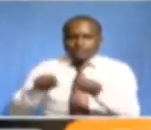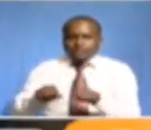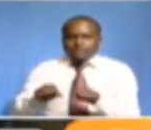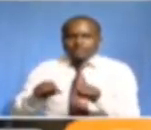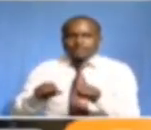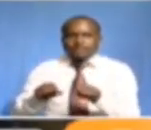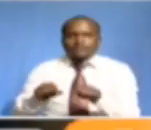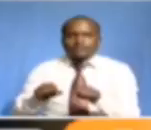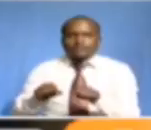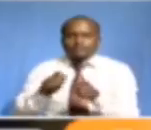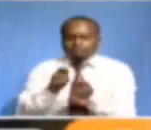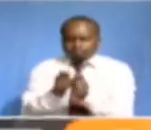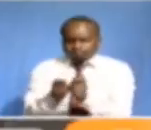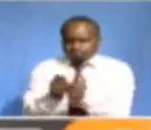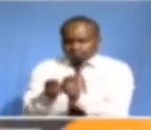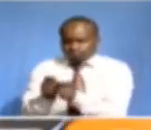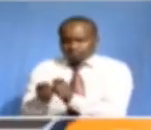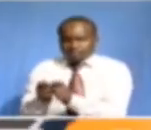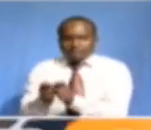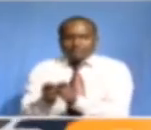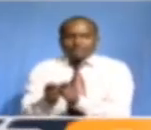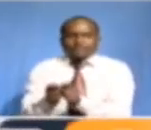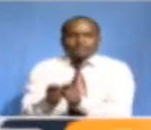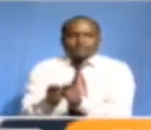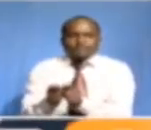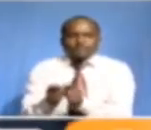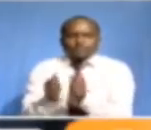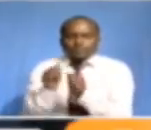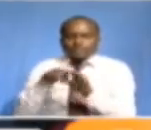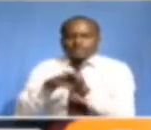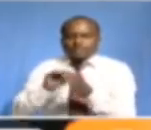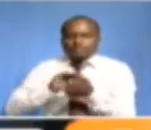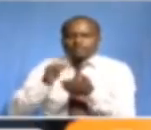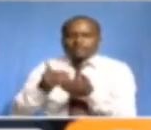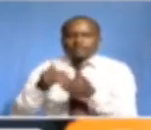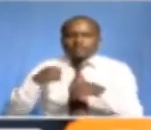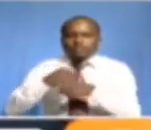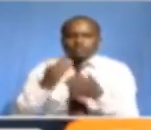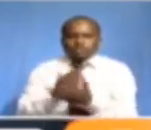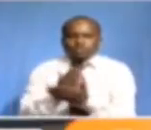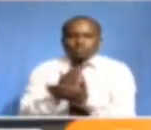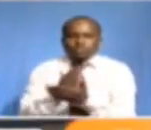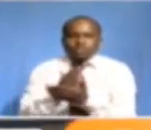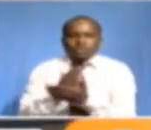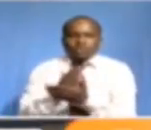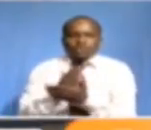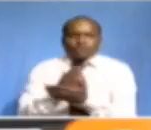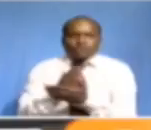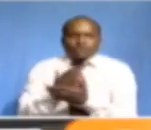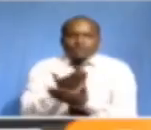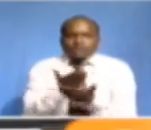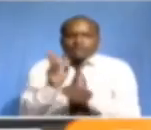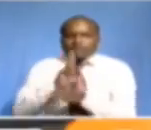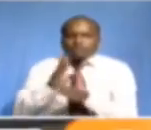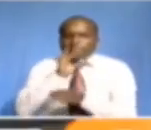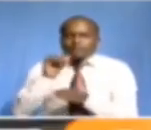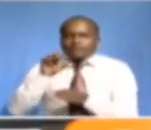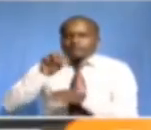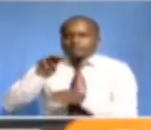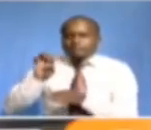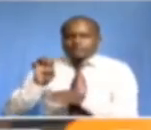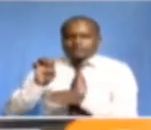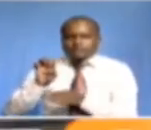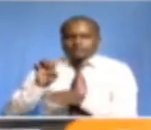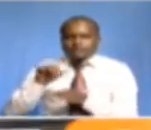actually fine-tune the instruments within the fund to ensure that they're used by SMEs